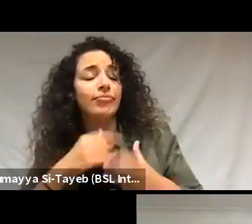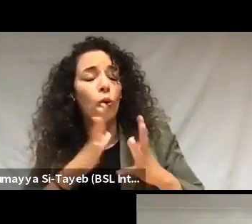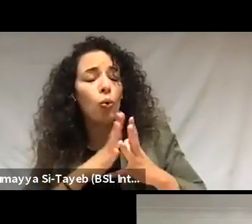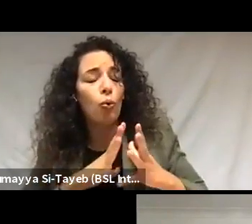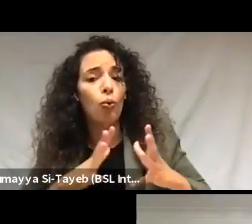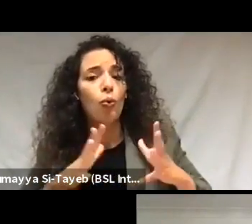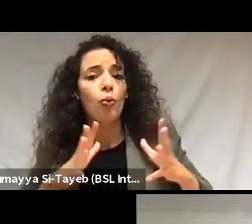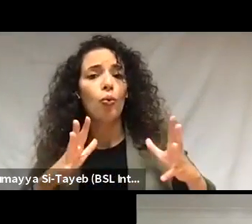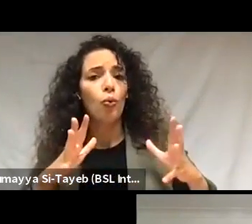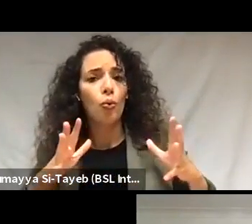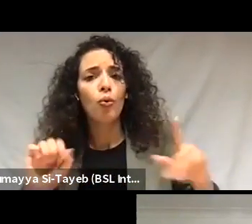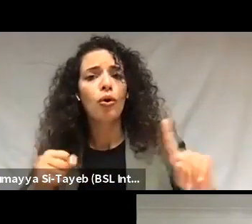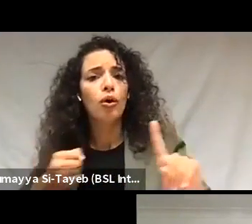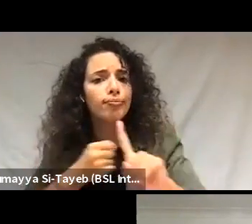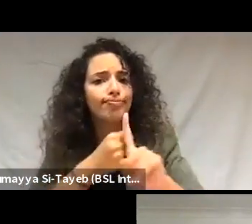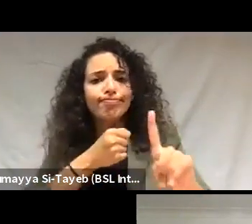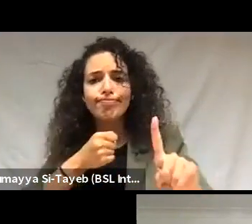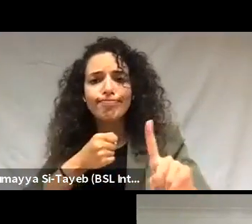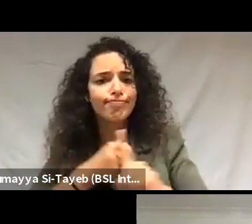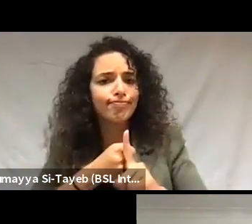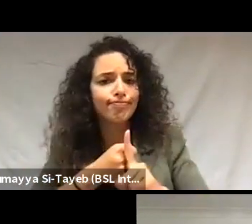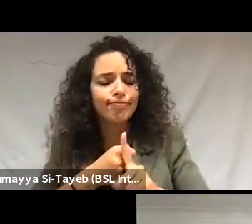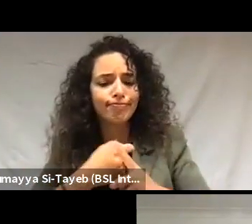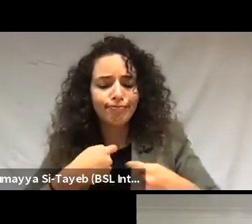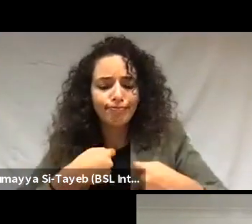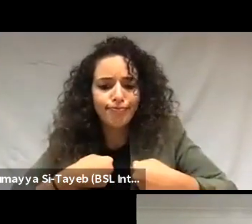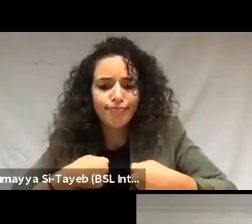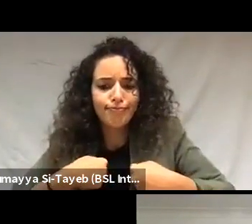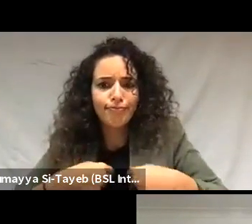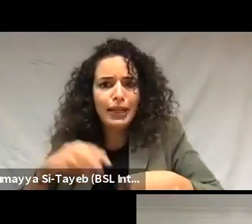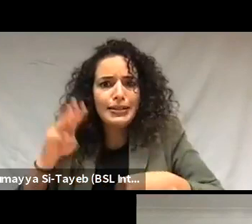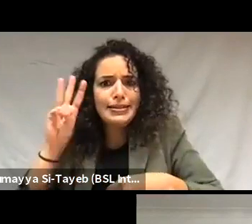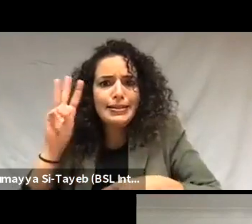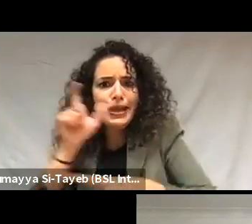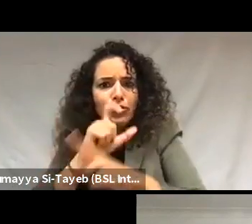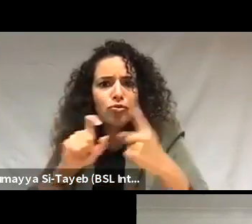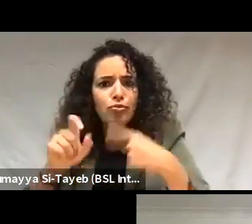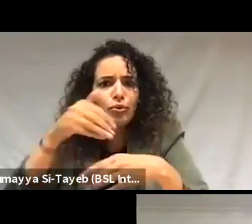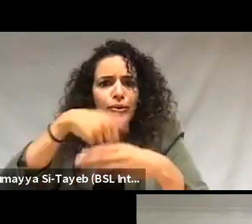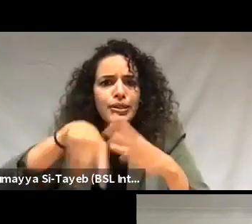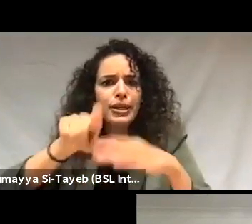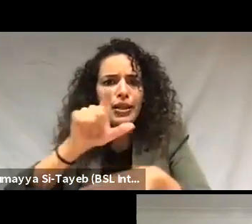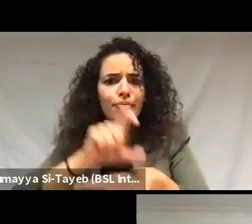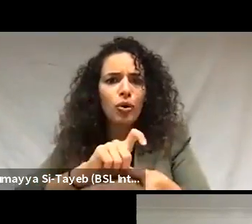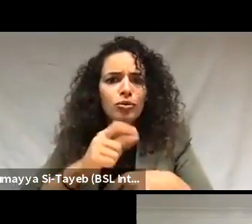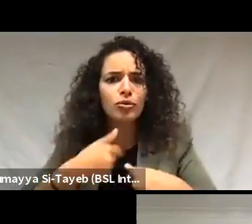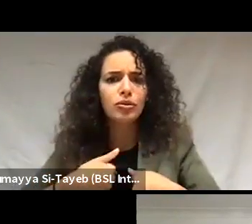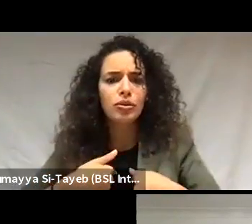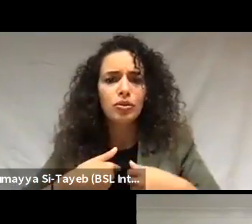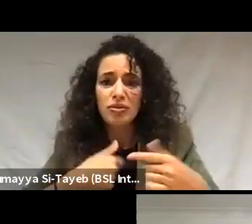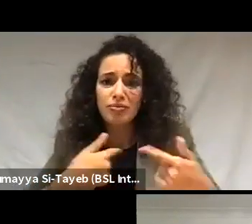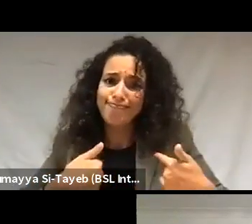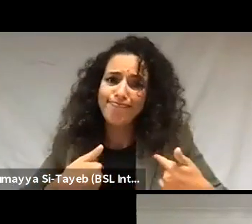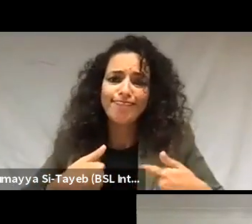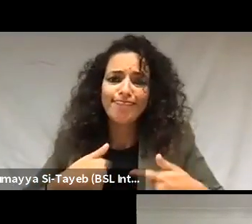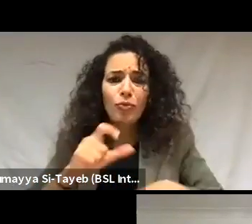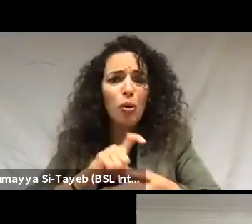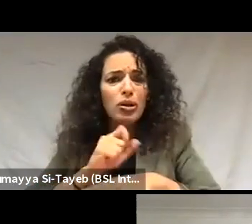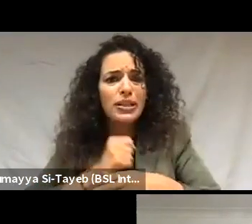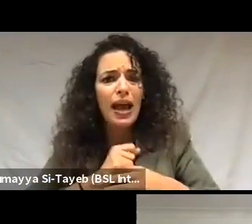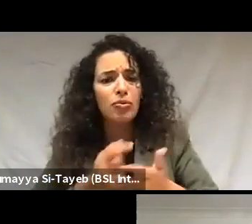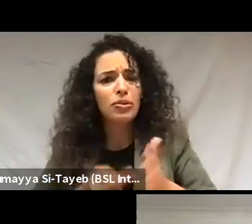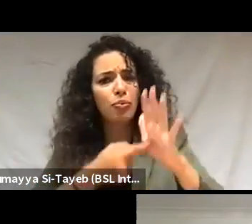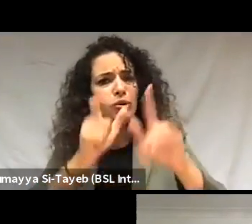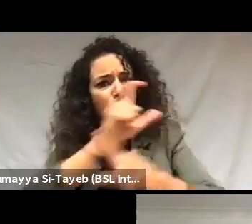on me and the Scouting community within the mosque. As like Sajad said, we are a big hub and it's a community place